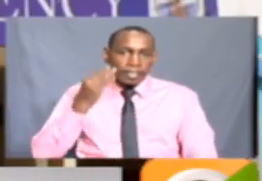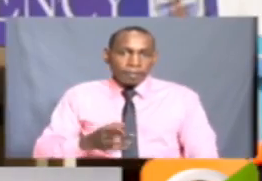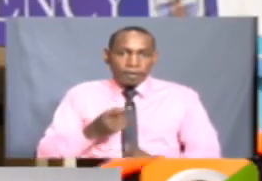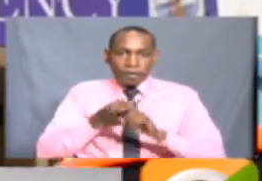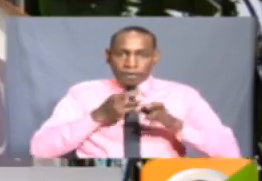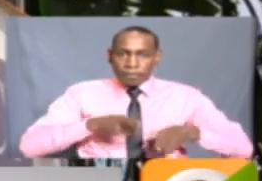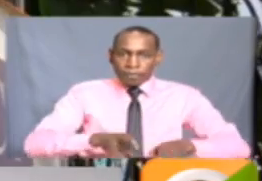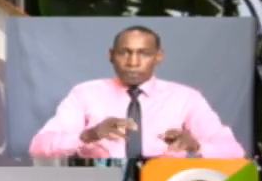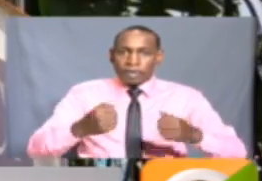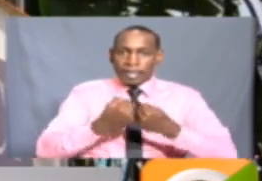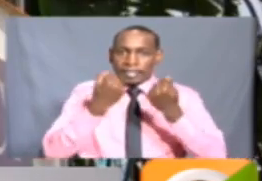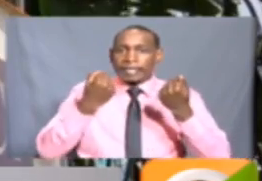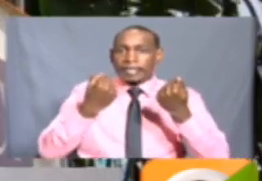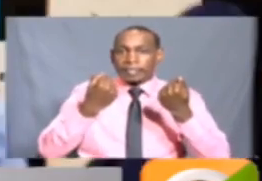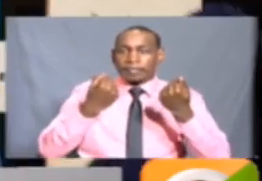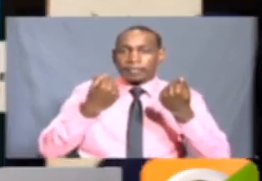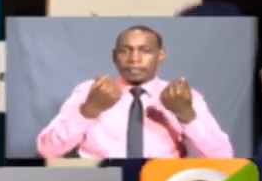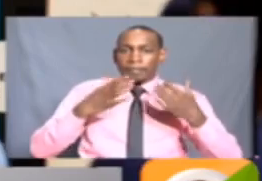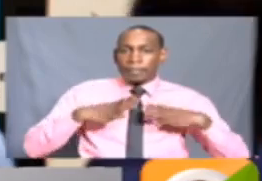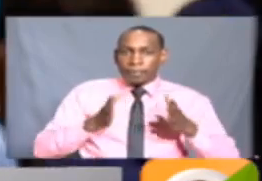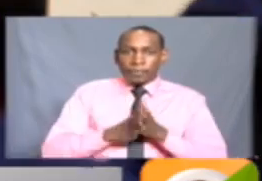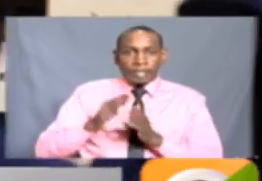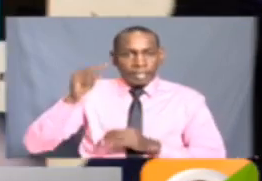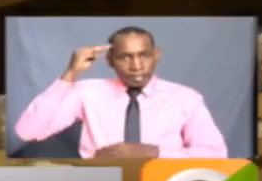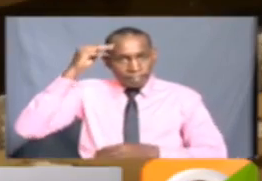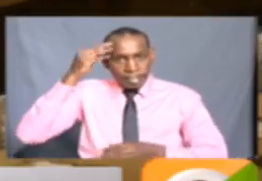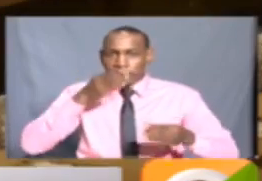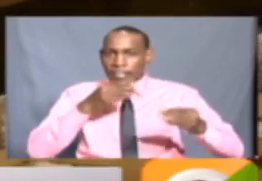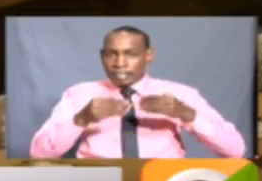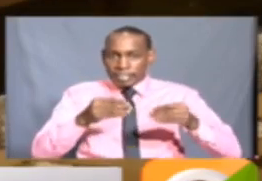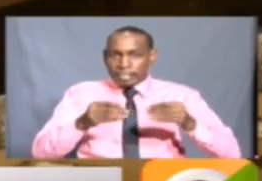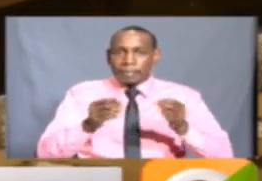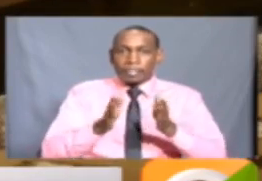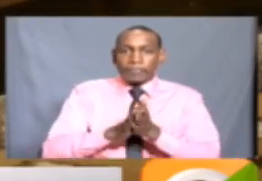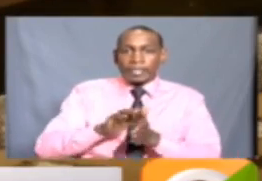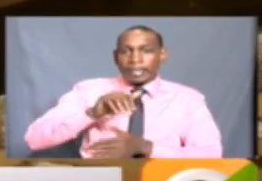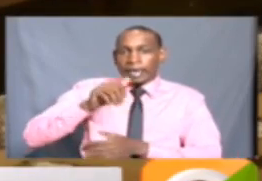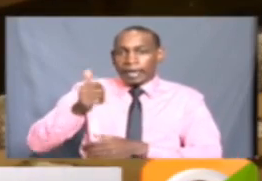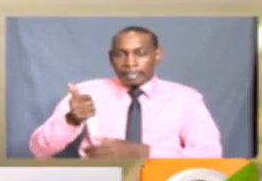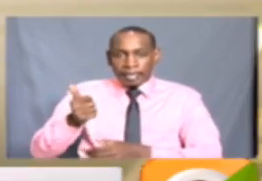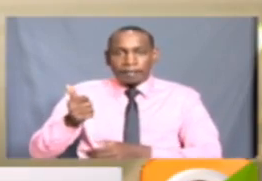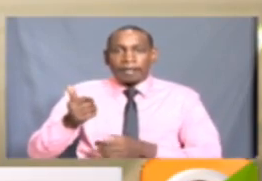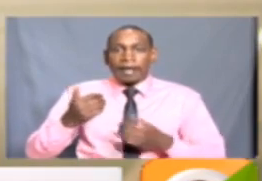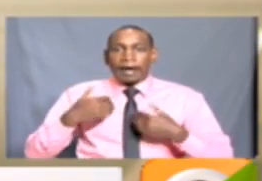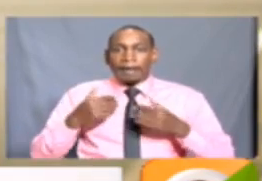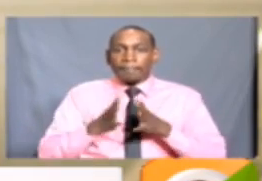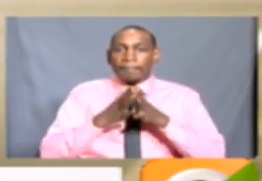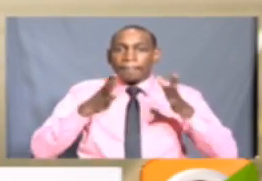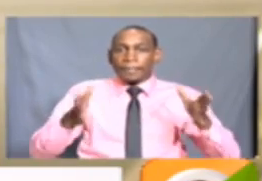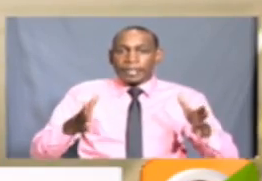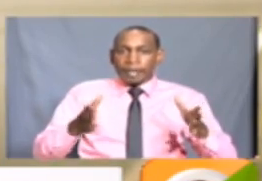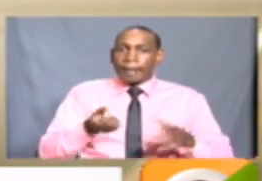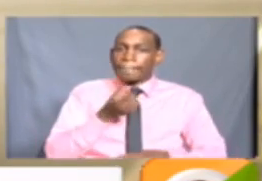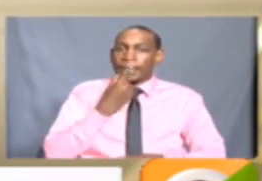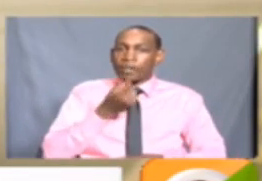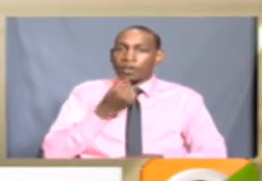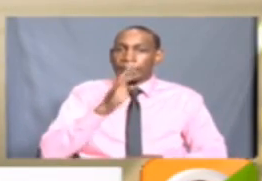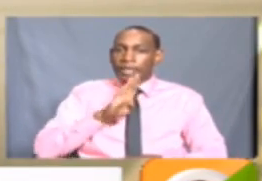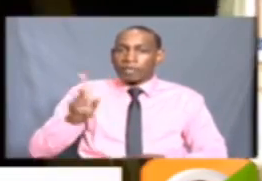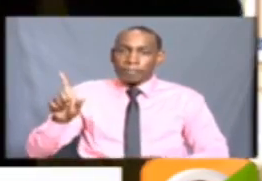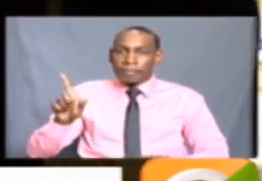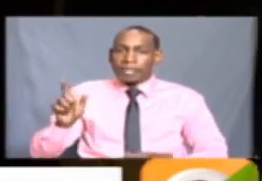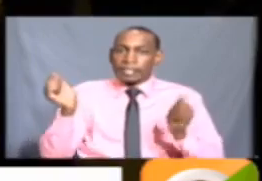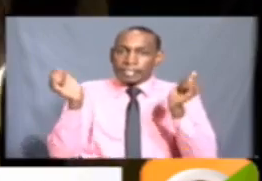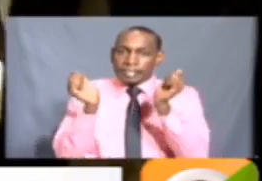road accident victims, those with mental illness, and those that accumulate huge medical bills, remain stuck